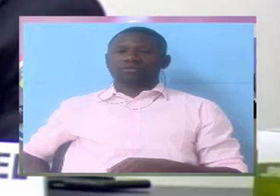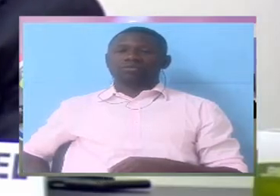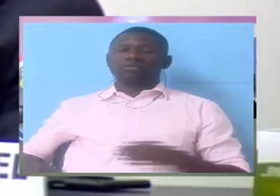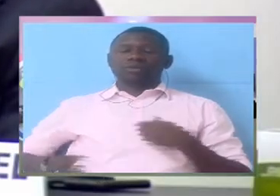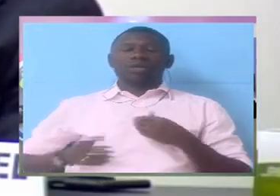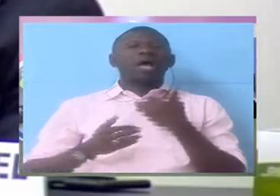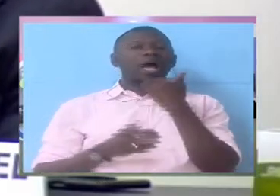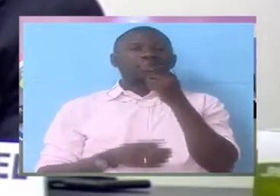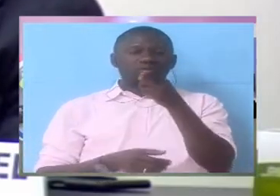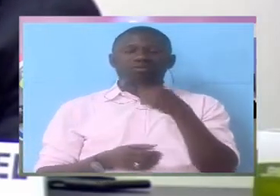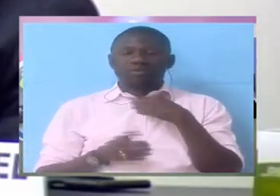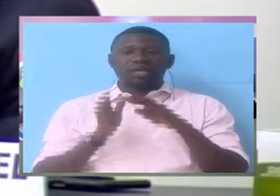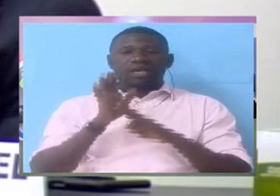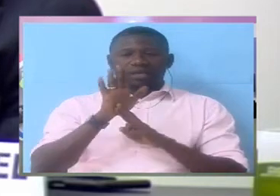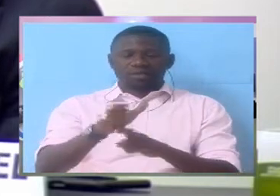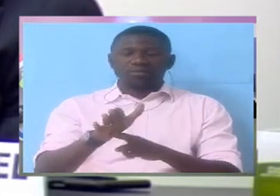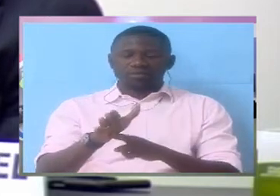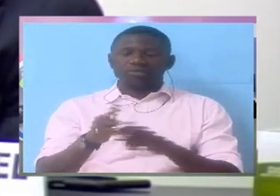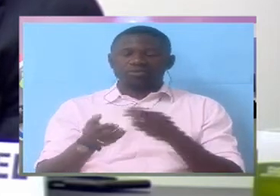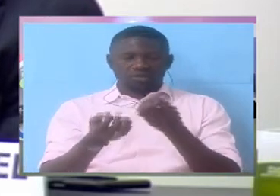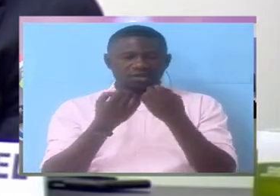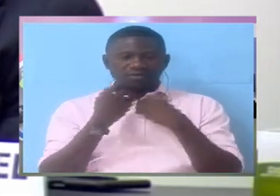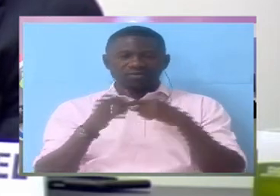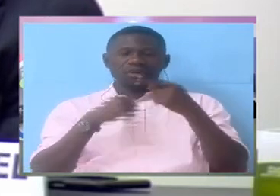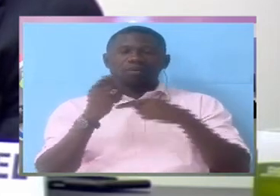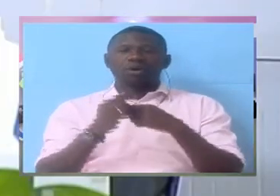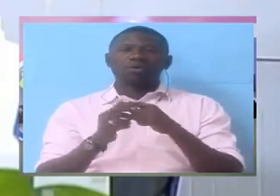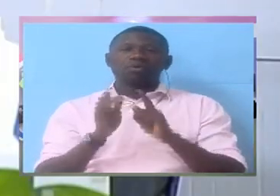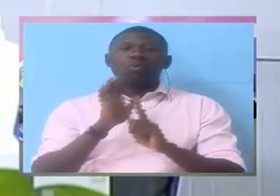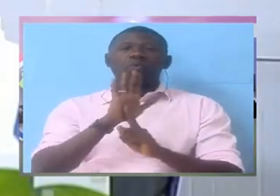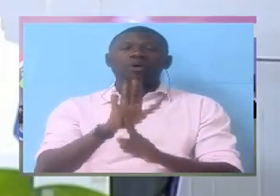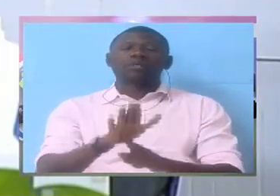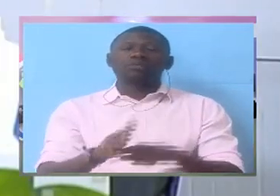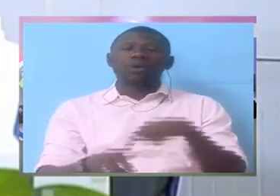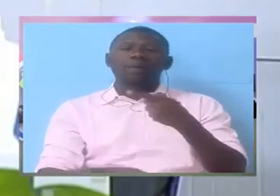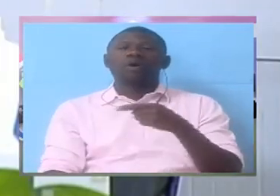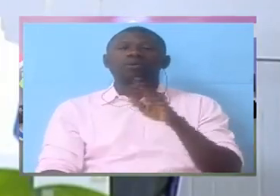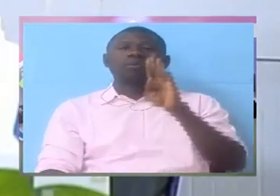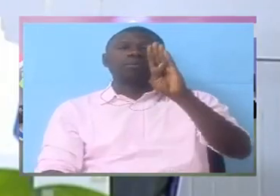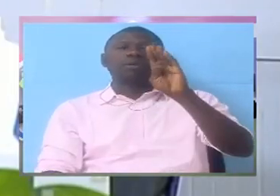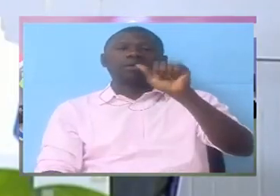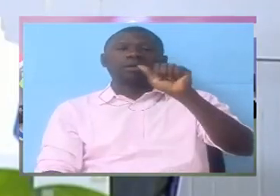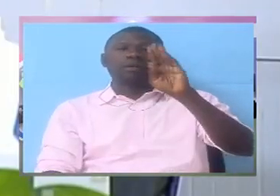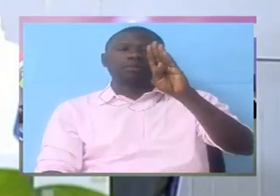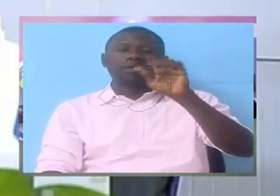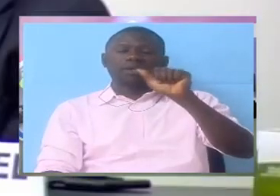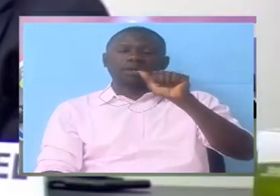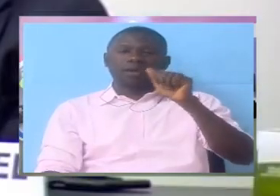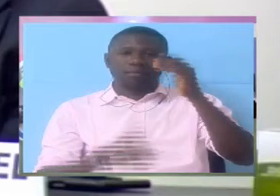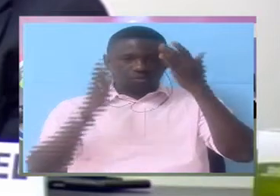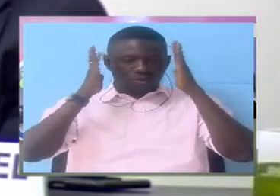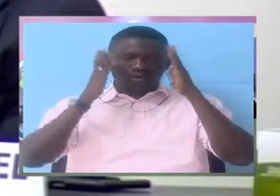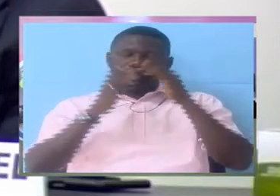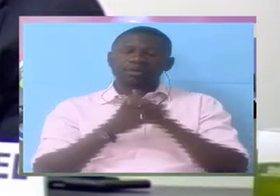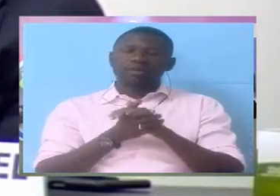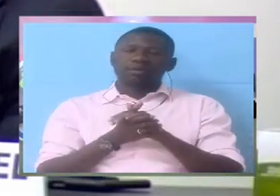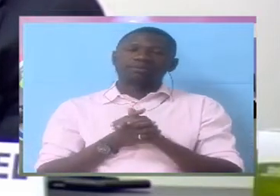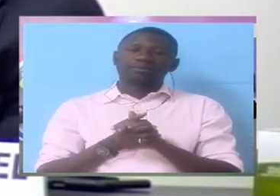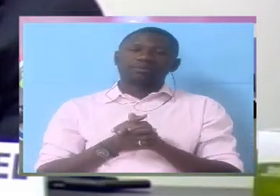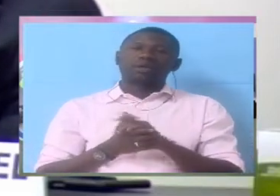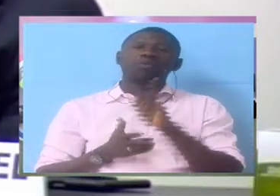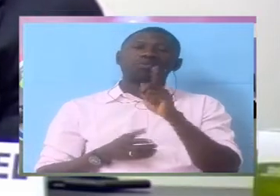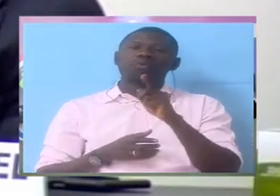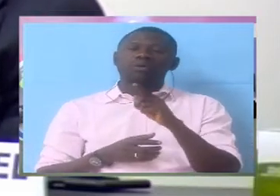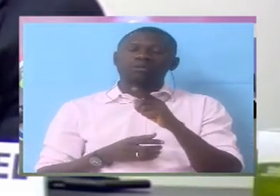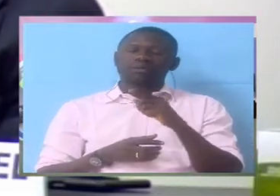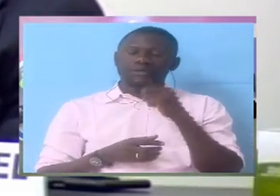Baba Job situation. Misalo ngeni ni ka misal kilin dinna ye Baba Job la misalo dinna. And that signals one issue, that is the conflict